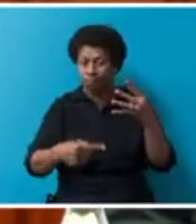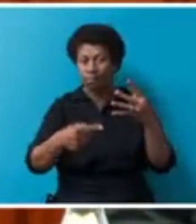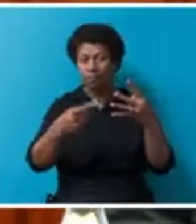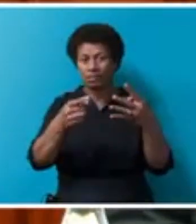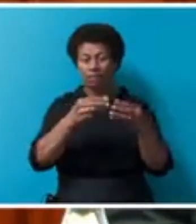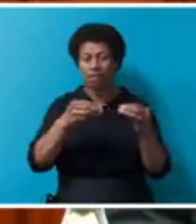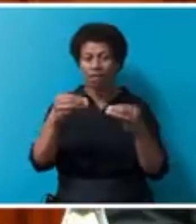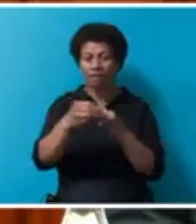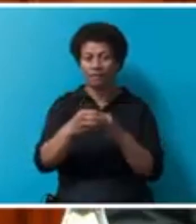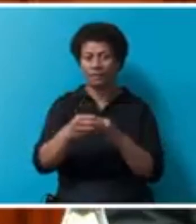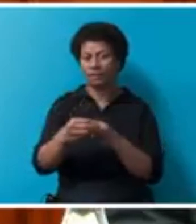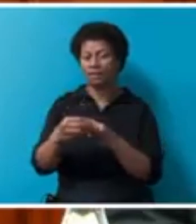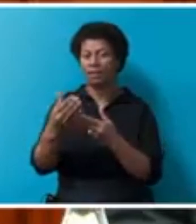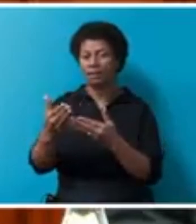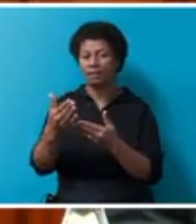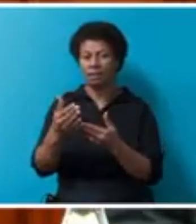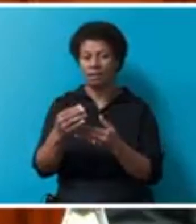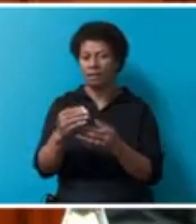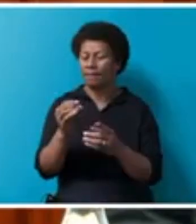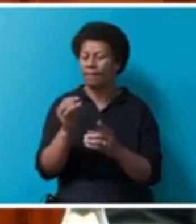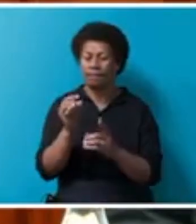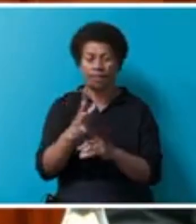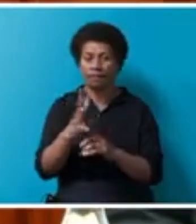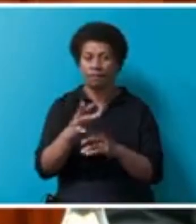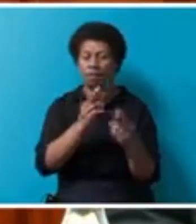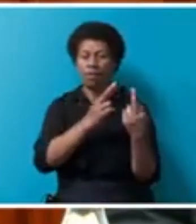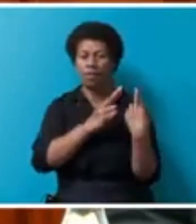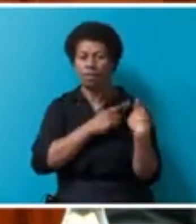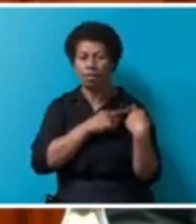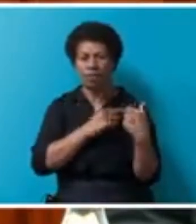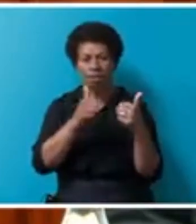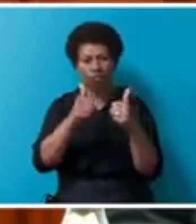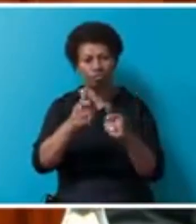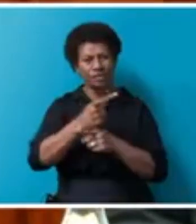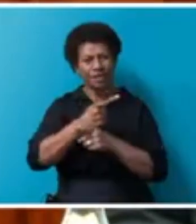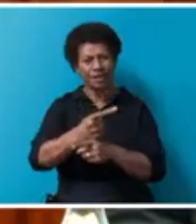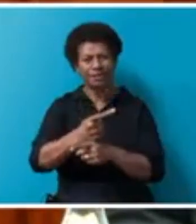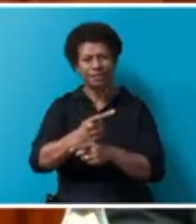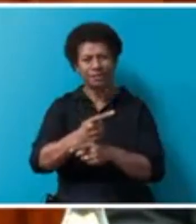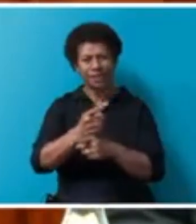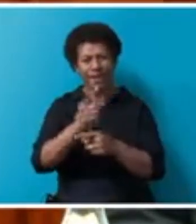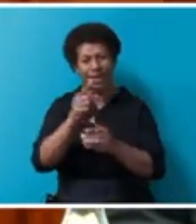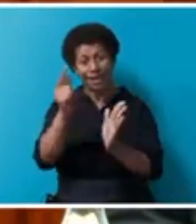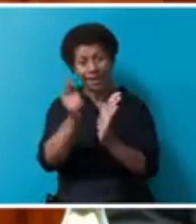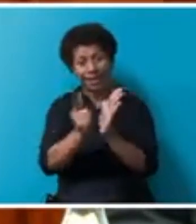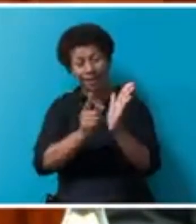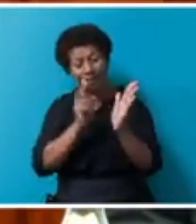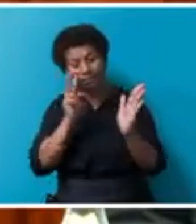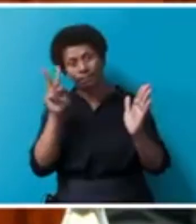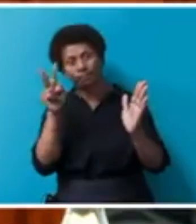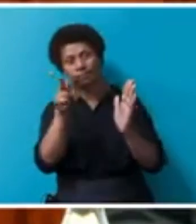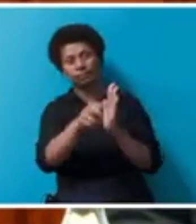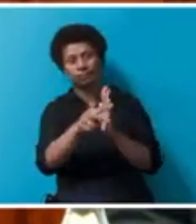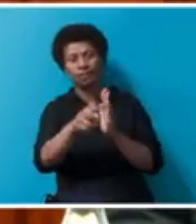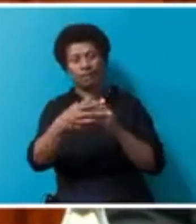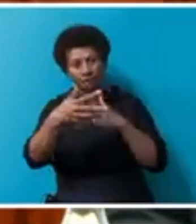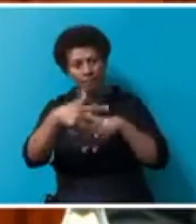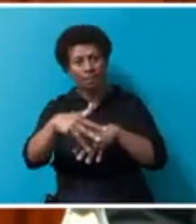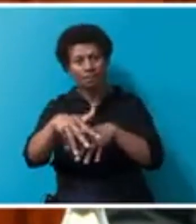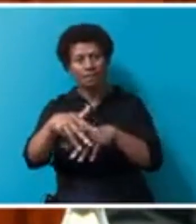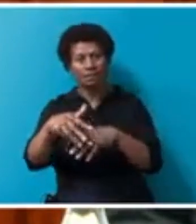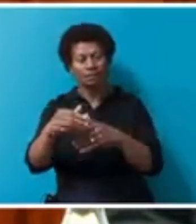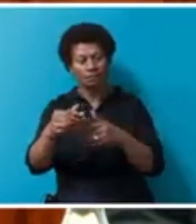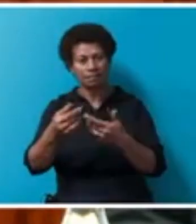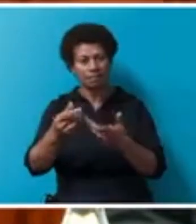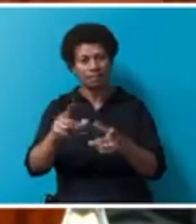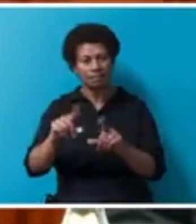and bodies which play a vital role in maintaining good governance, legal oversight, and public service delivery. These include the